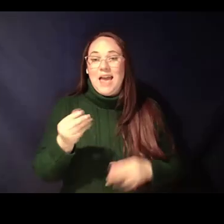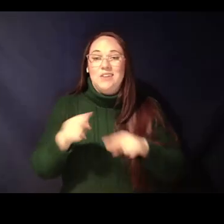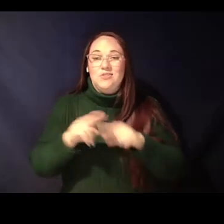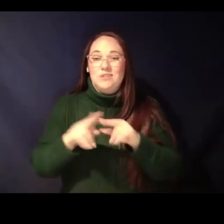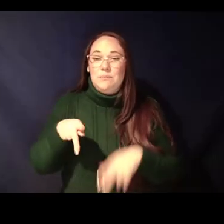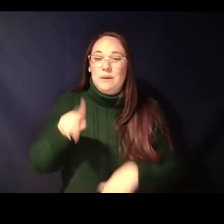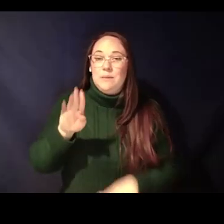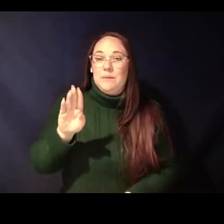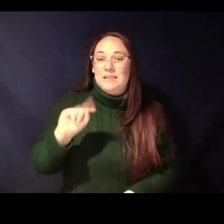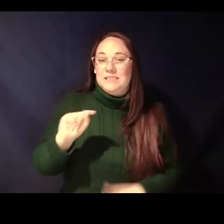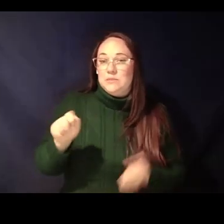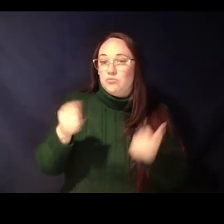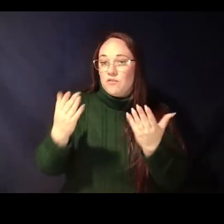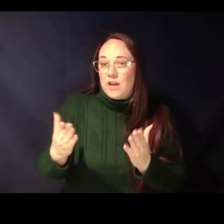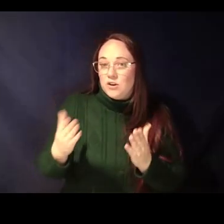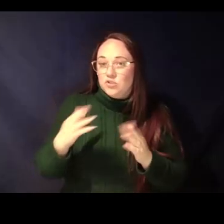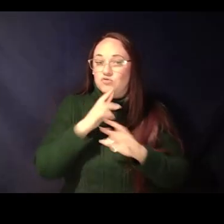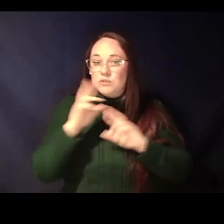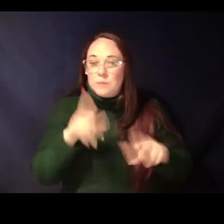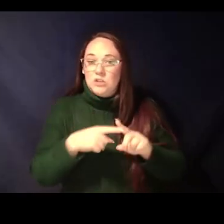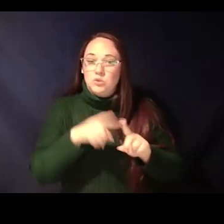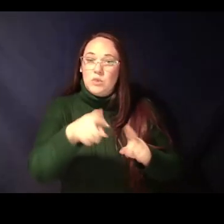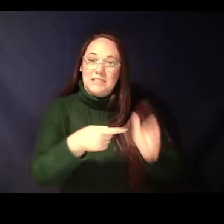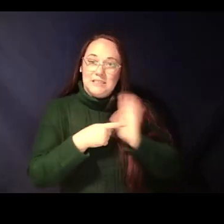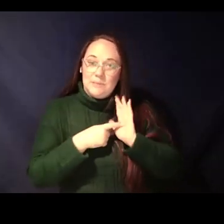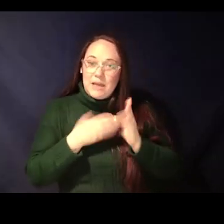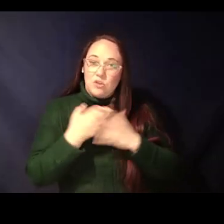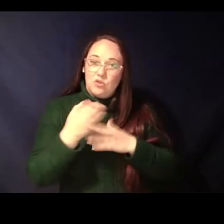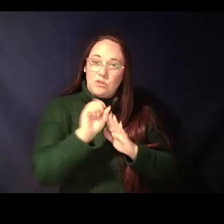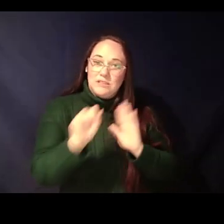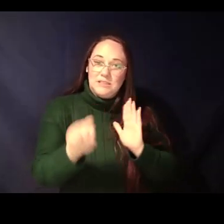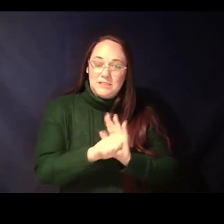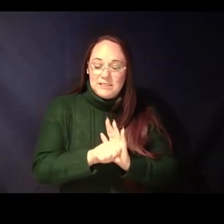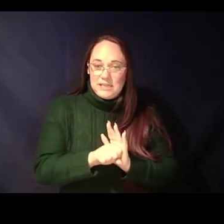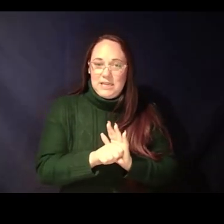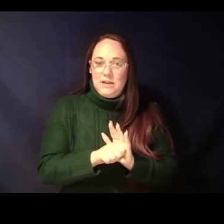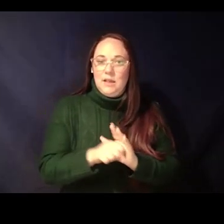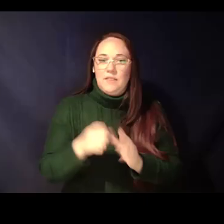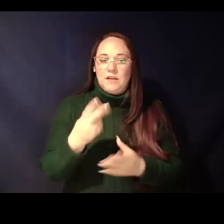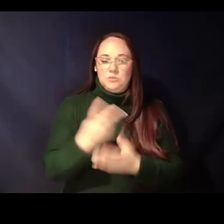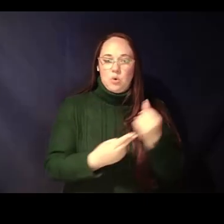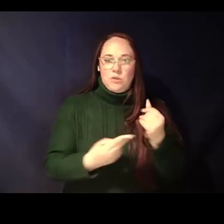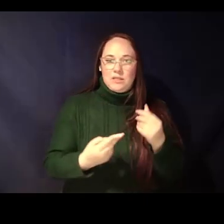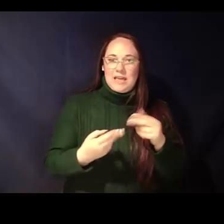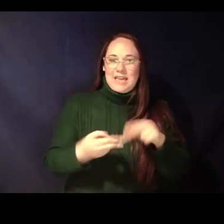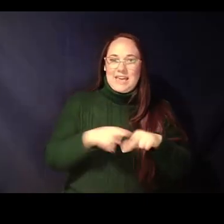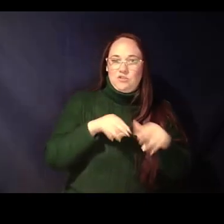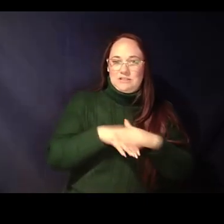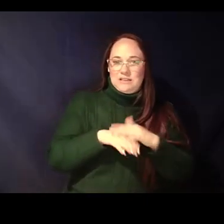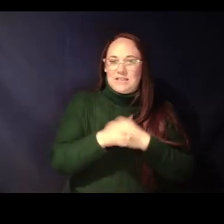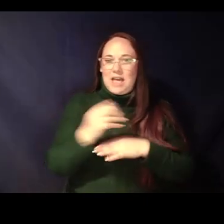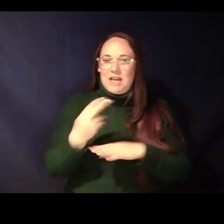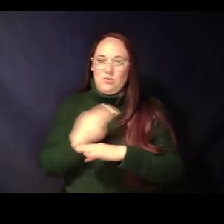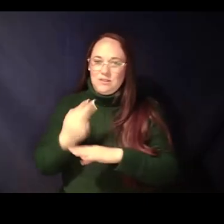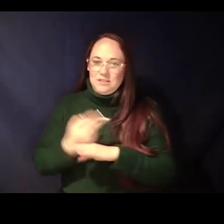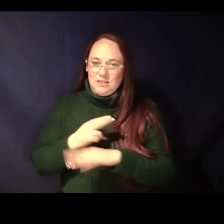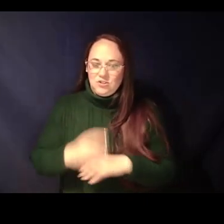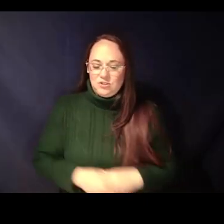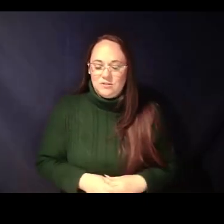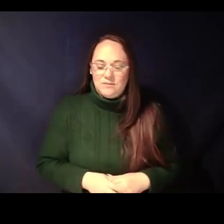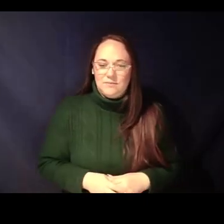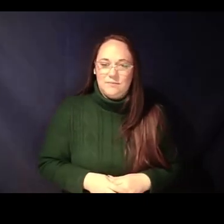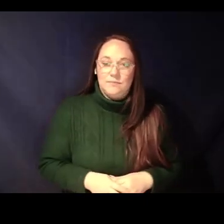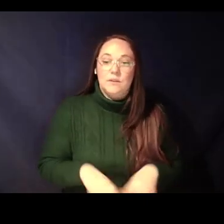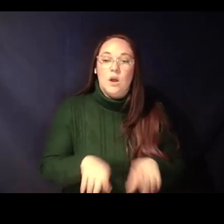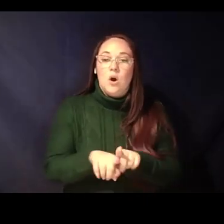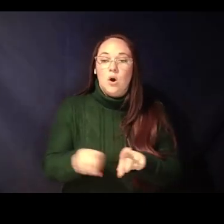PBT providers that are responding to this demand throughout the state, which is both increased access as well as utilization. It is